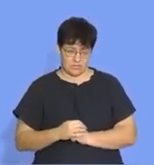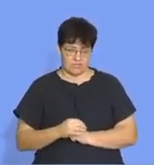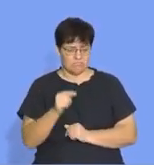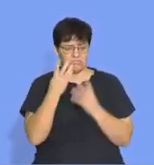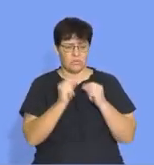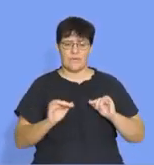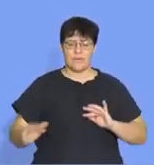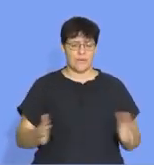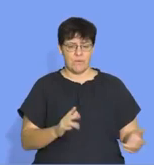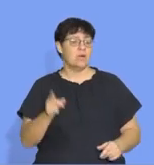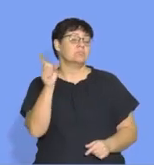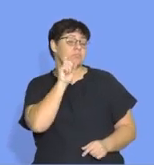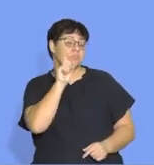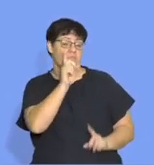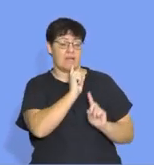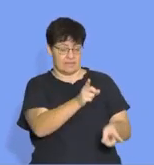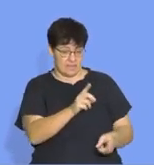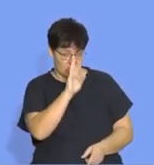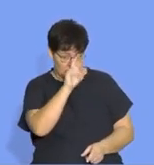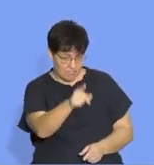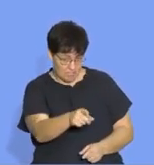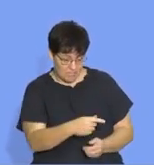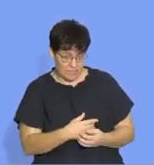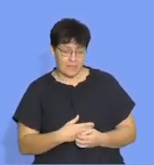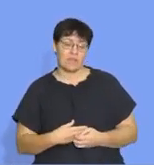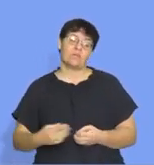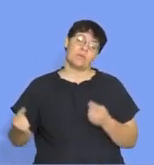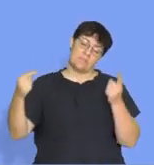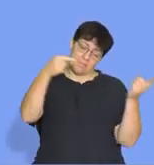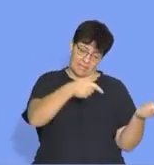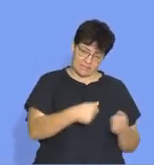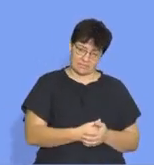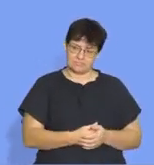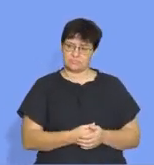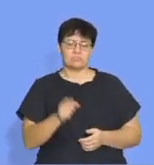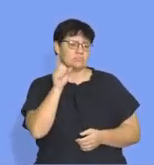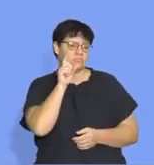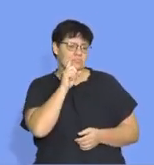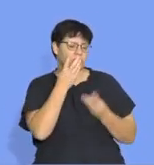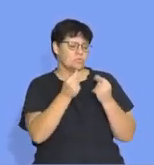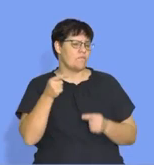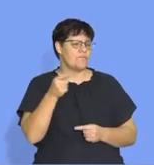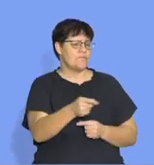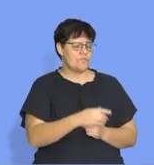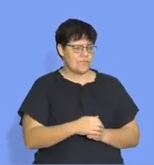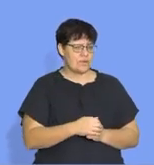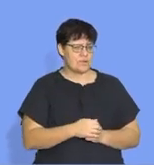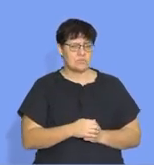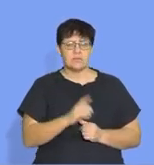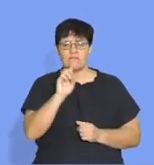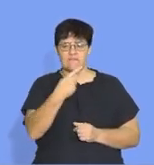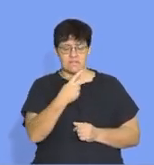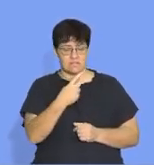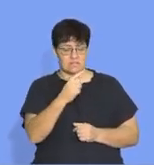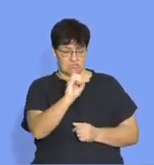I said check your answers, right? Let's quickly go back to the previous one. If I check my solution here, I said the first answer